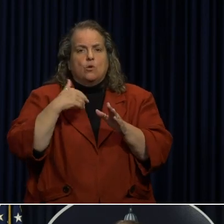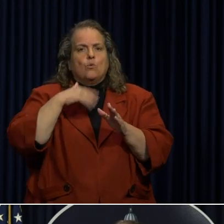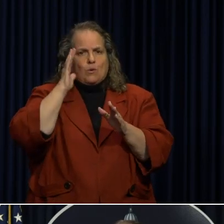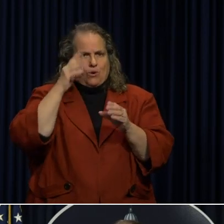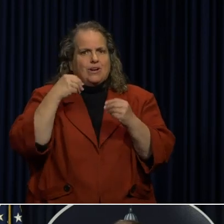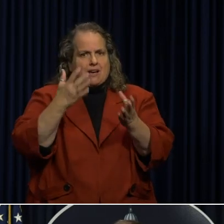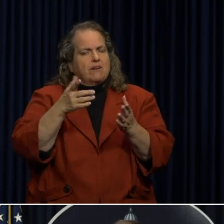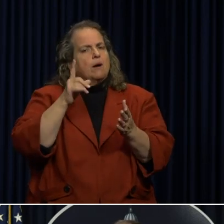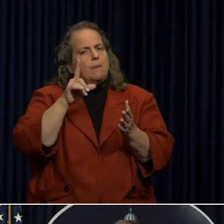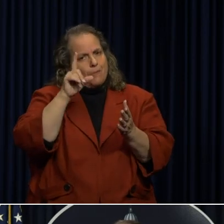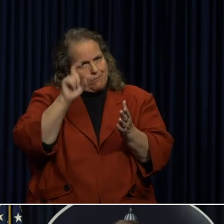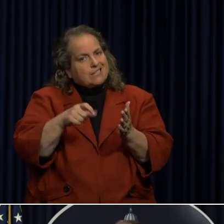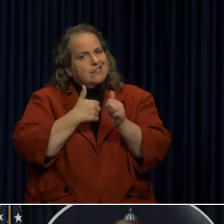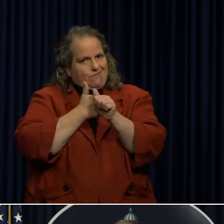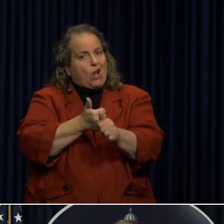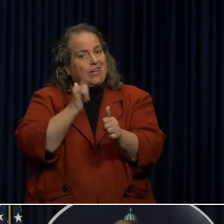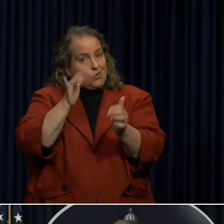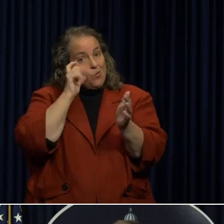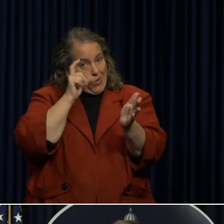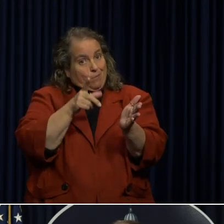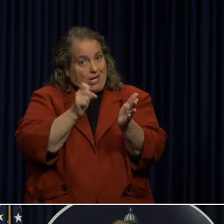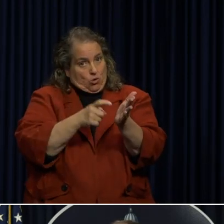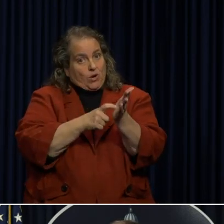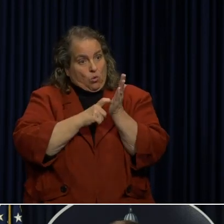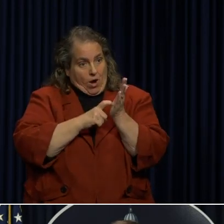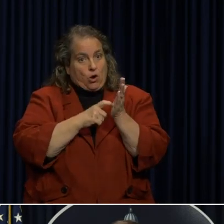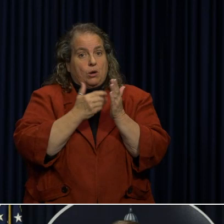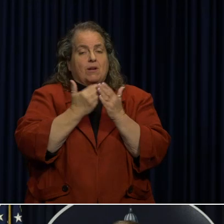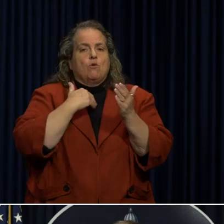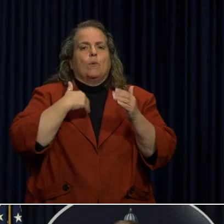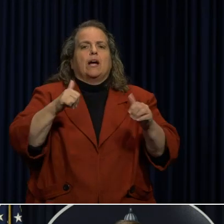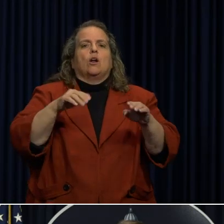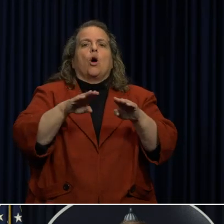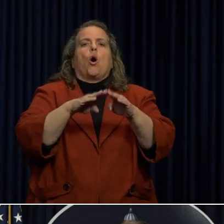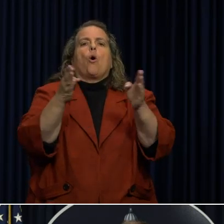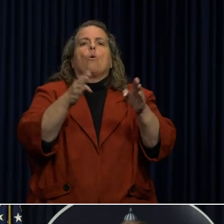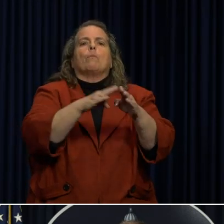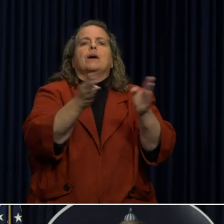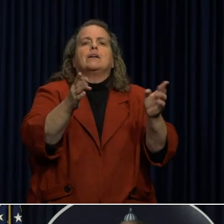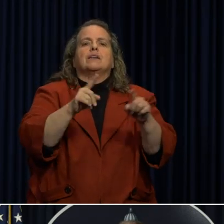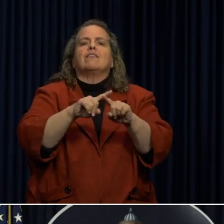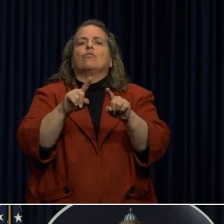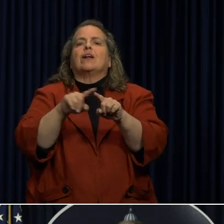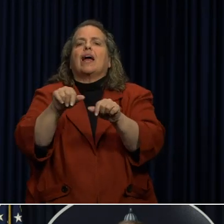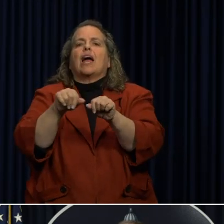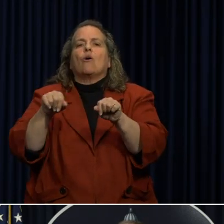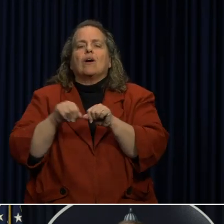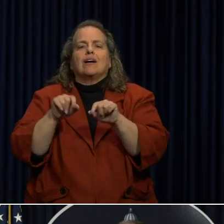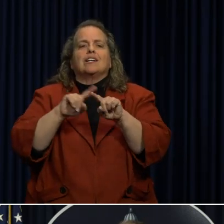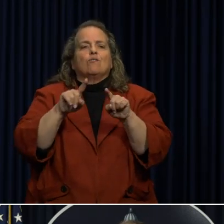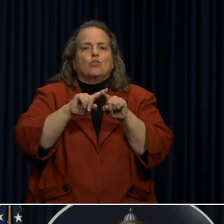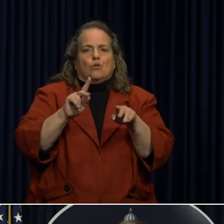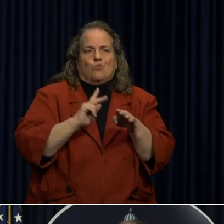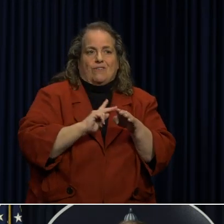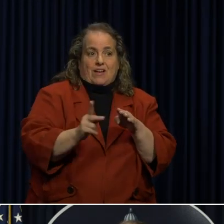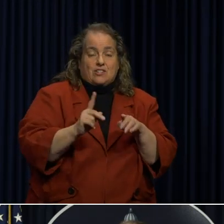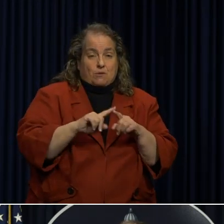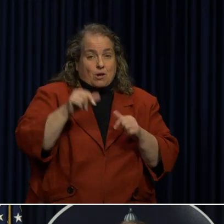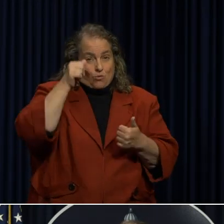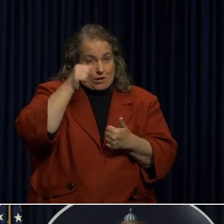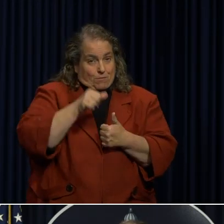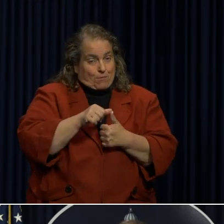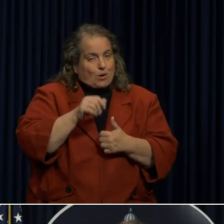we are able to open up in different areas and in different professions. But remember, it's going to be